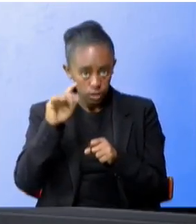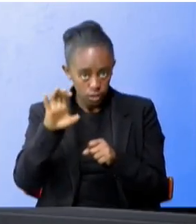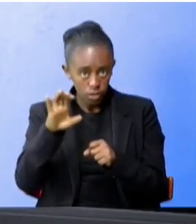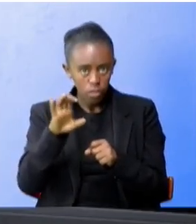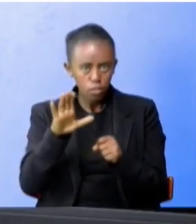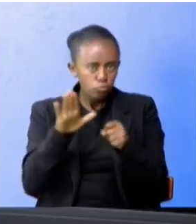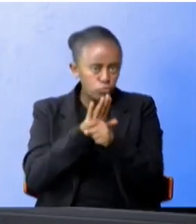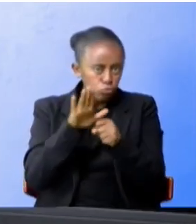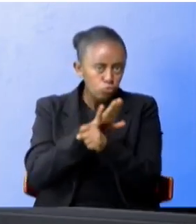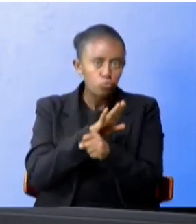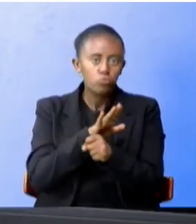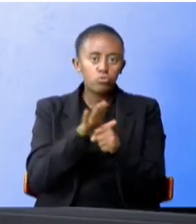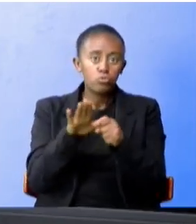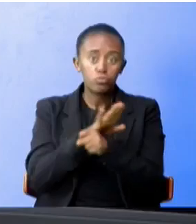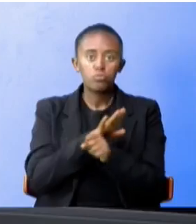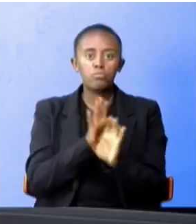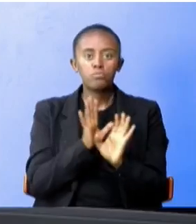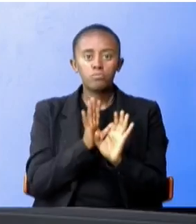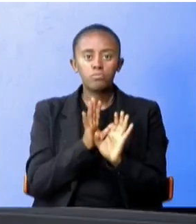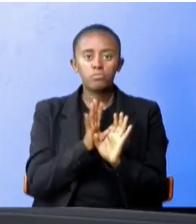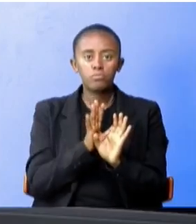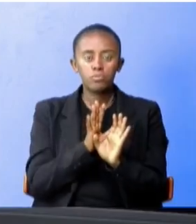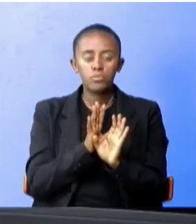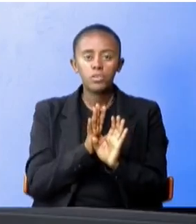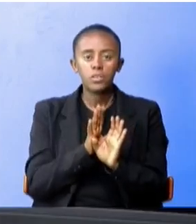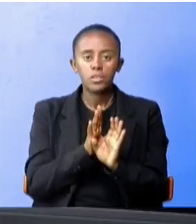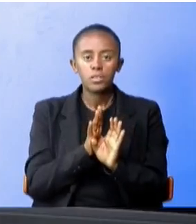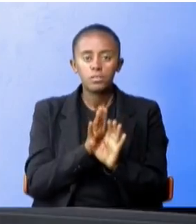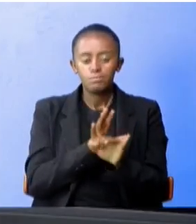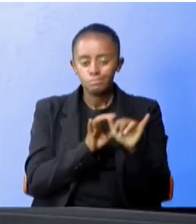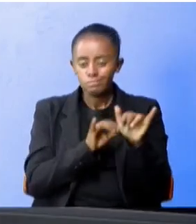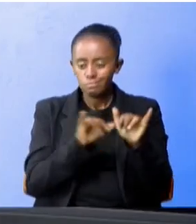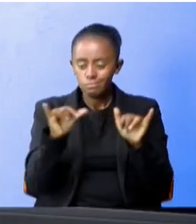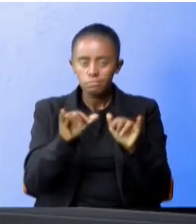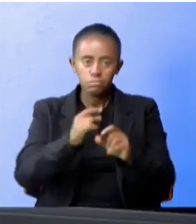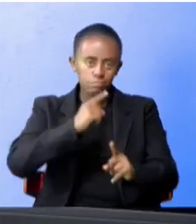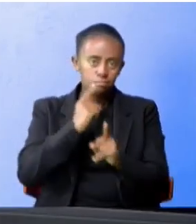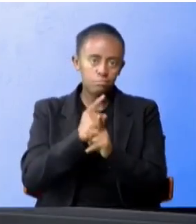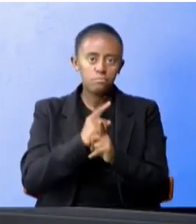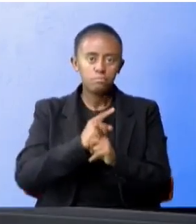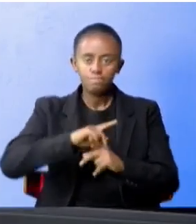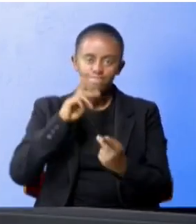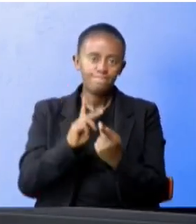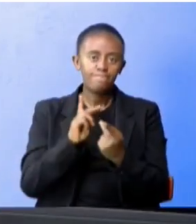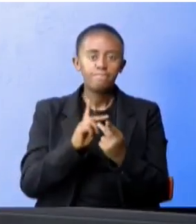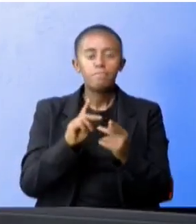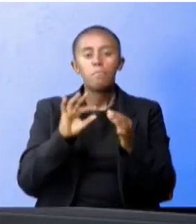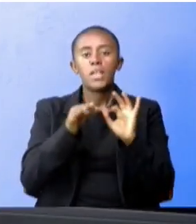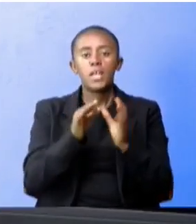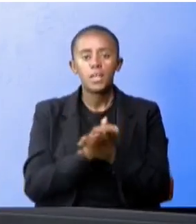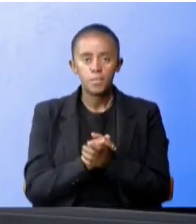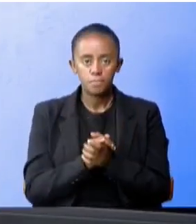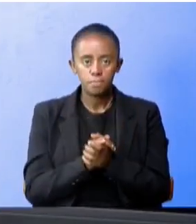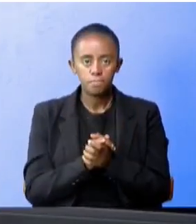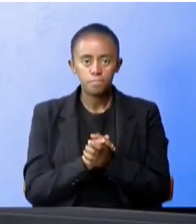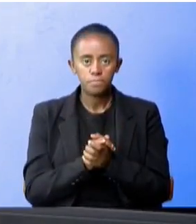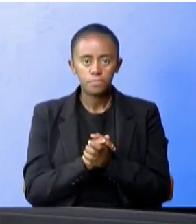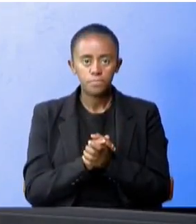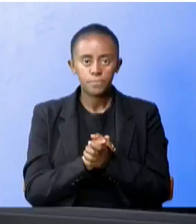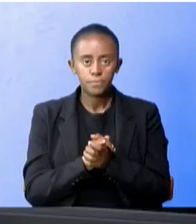Absolute synonym meaning having identical meaning, exact same meaning.